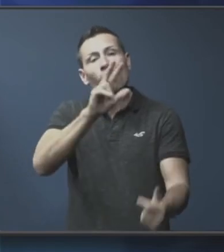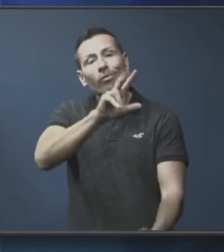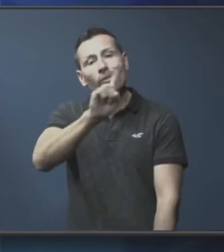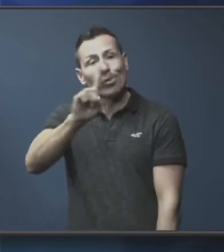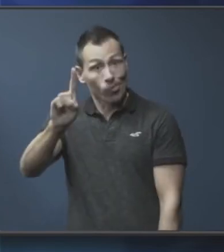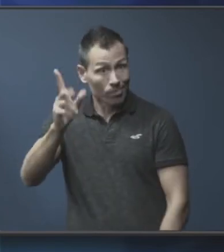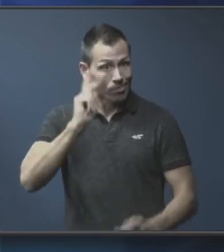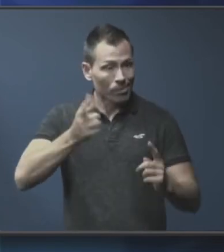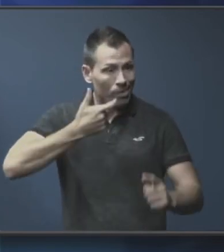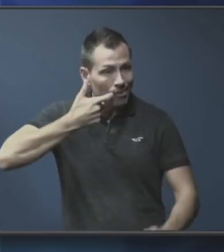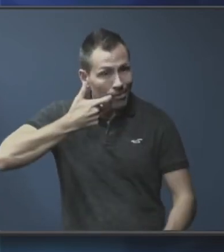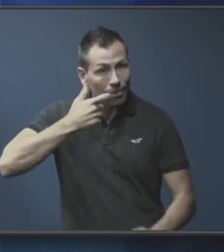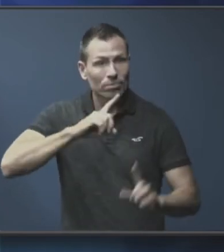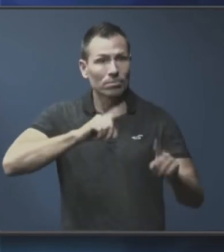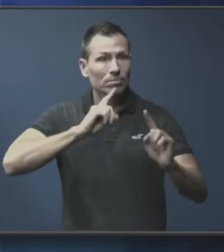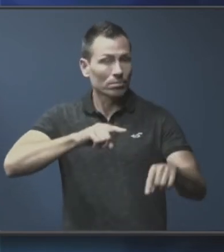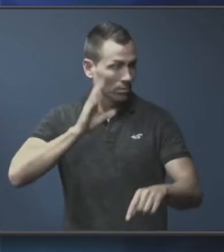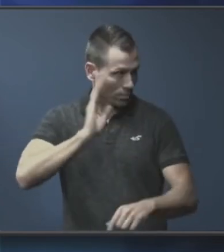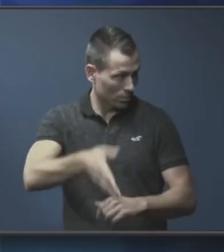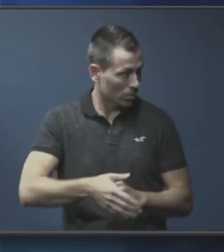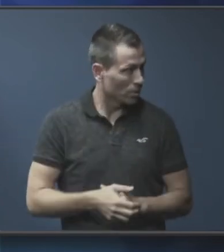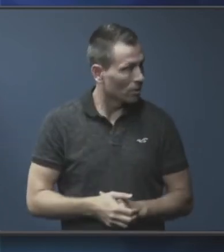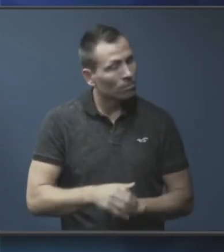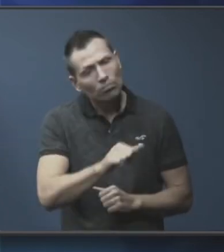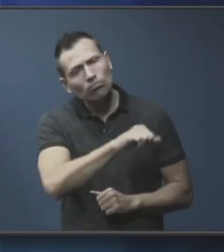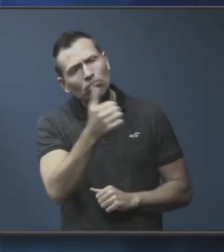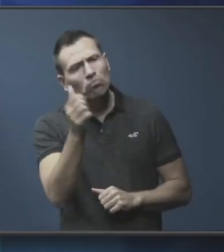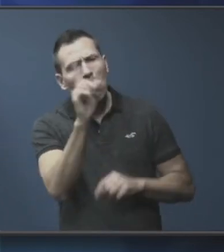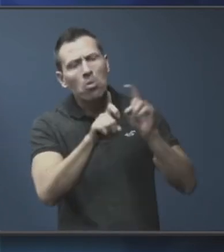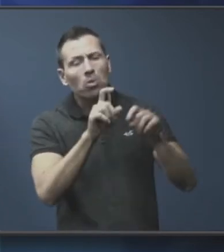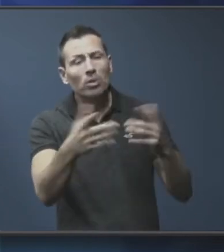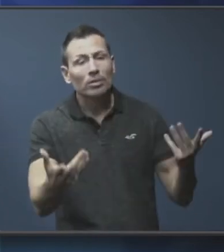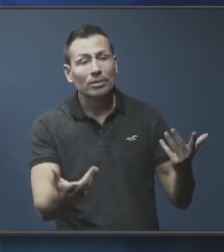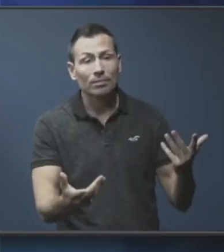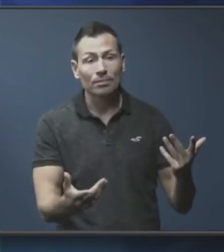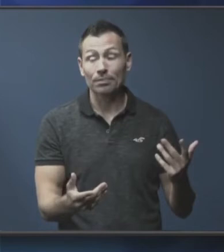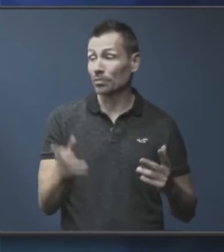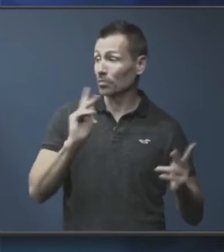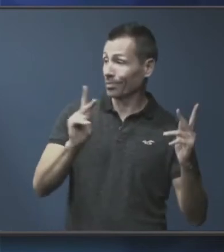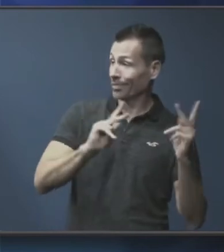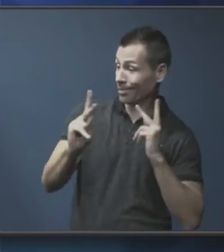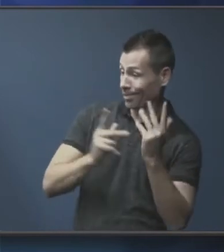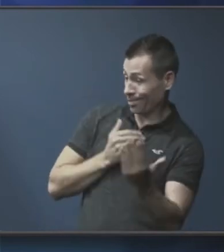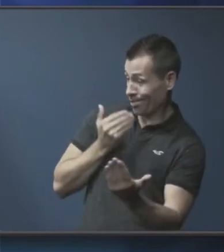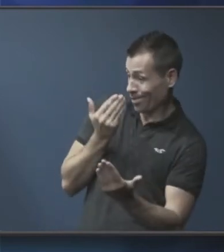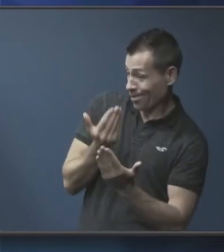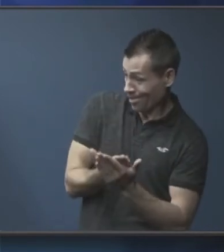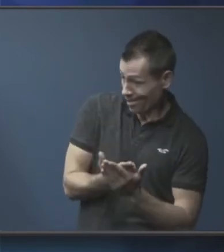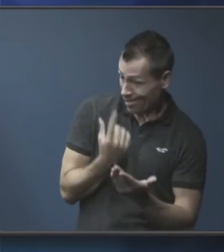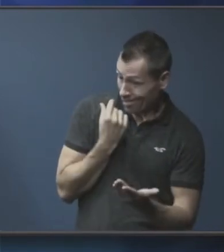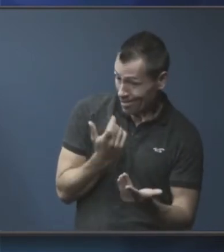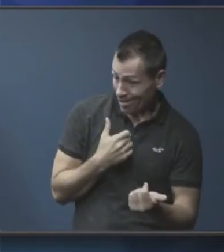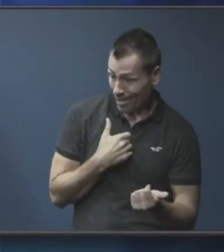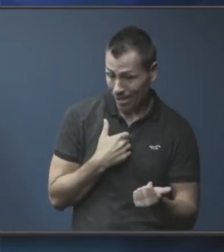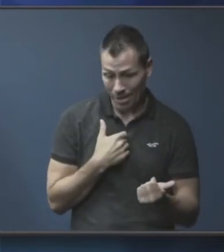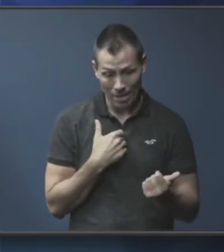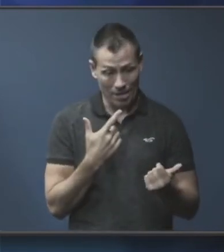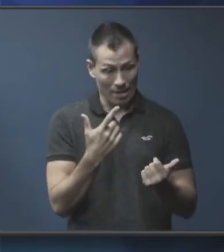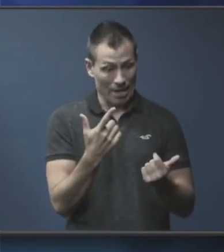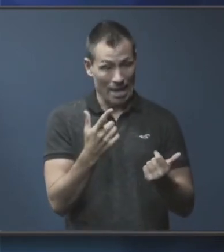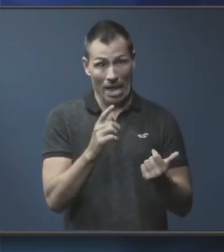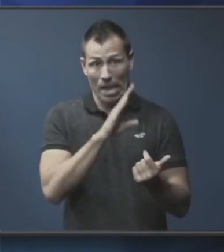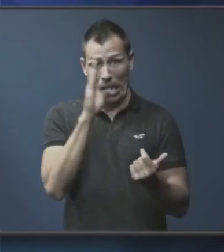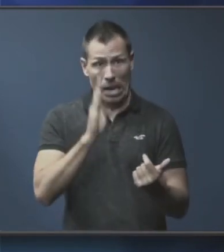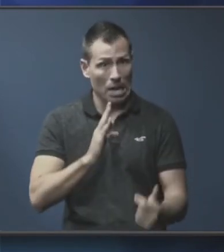other questions? Yes. Those who are just arrived and they are living from other parts of Latin America and never has